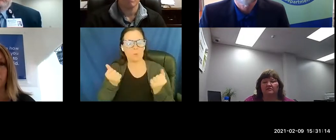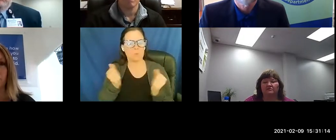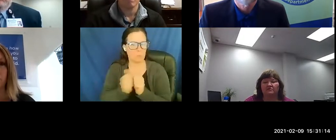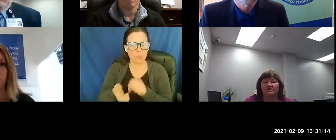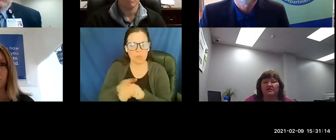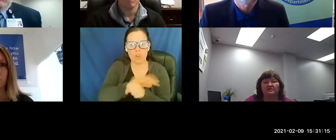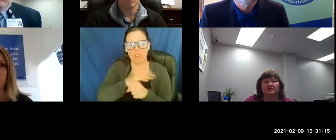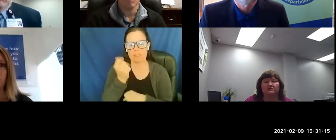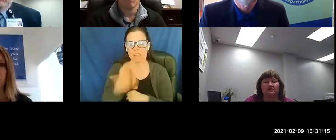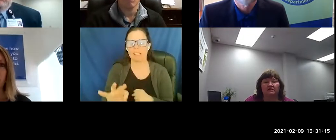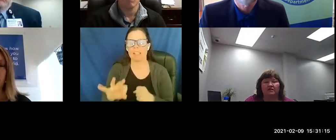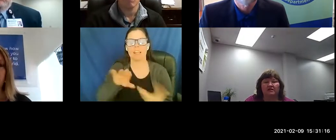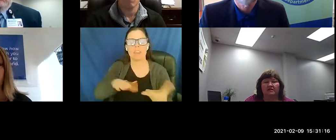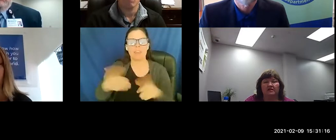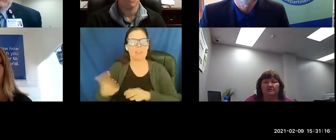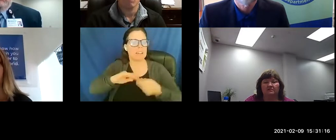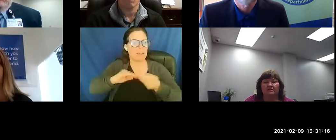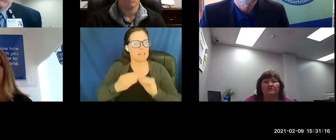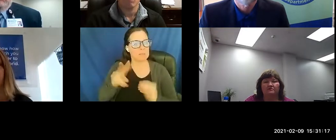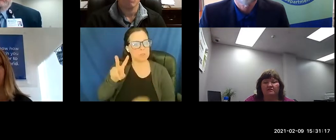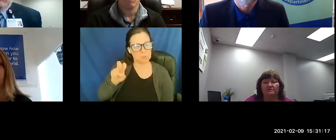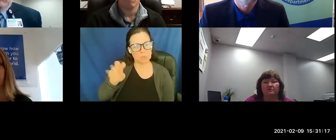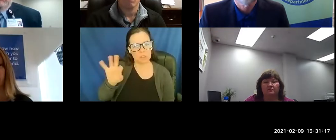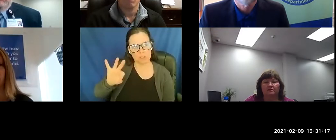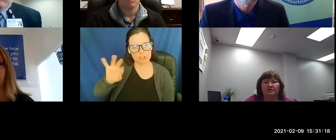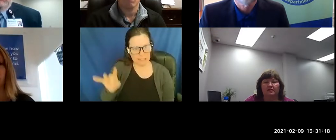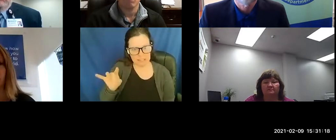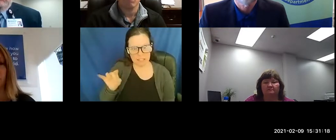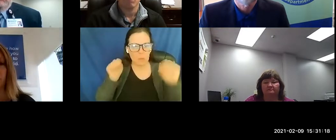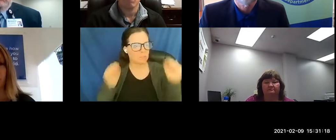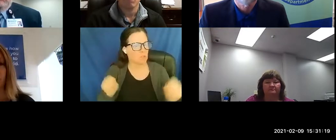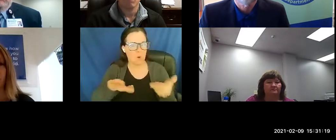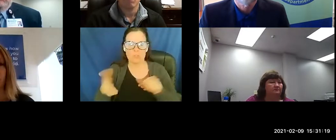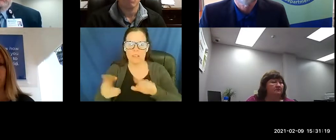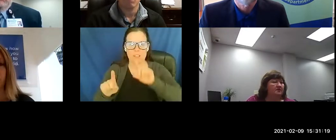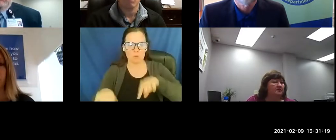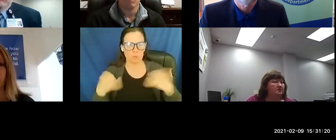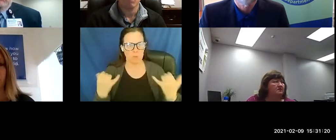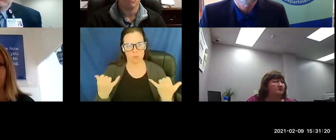death toll stands at 298. We have no deaths to report today.